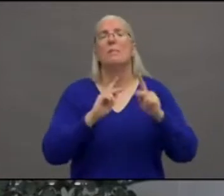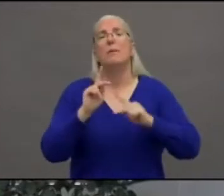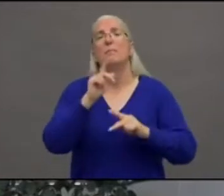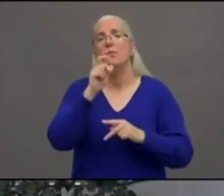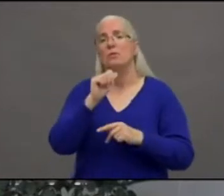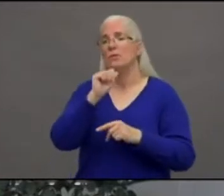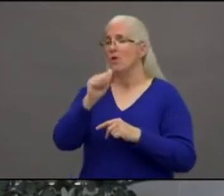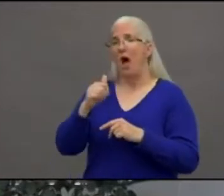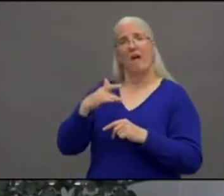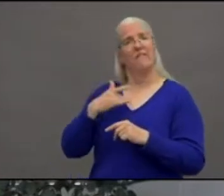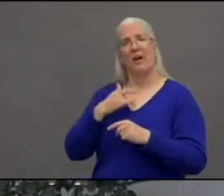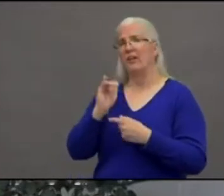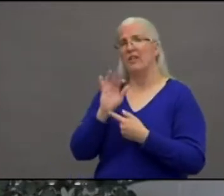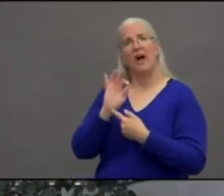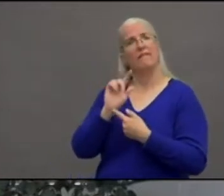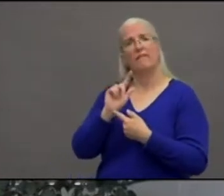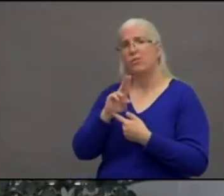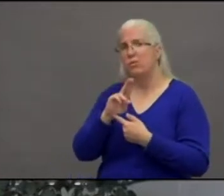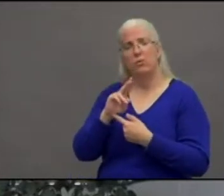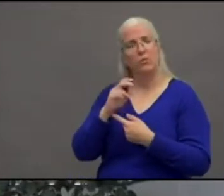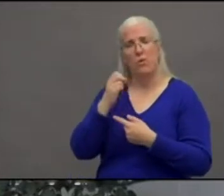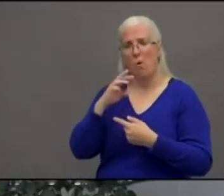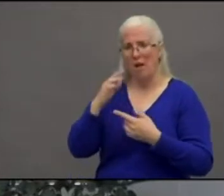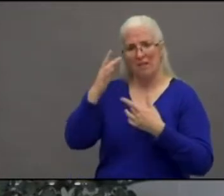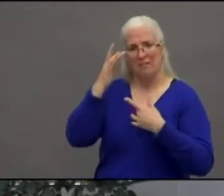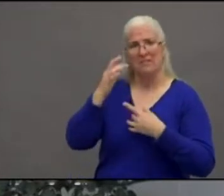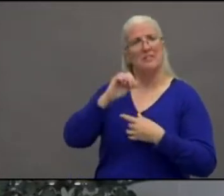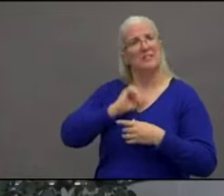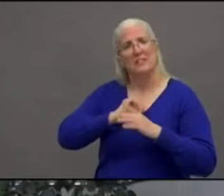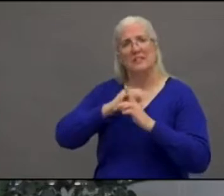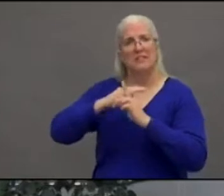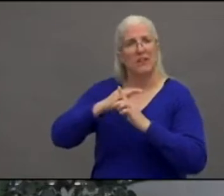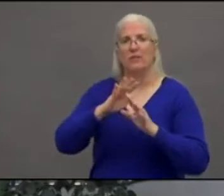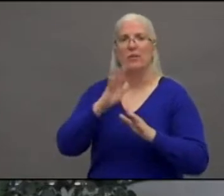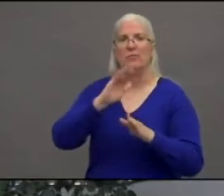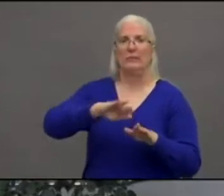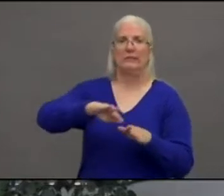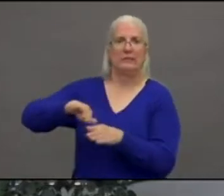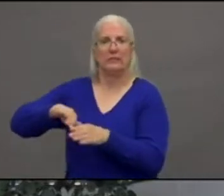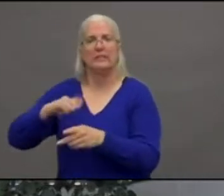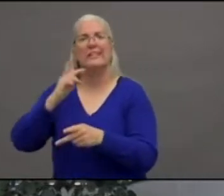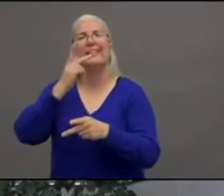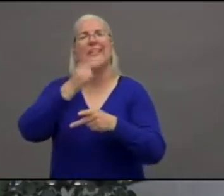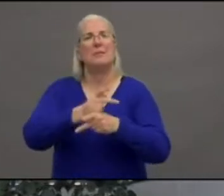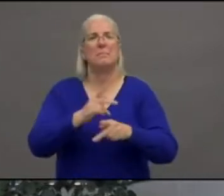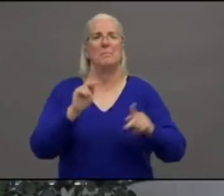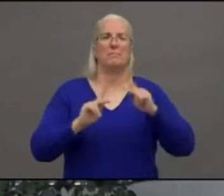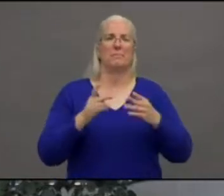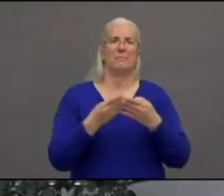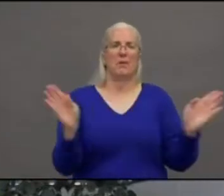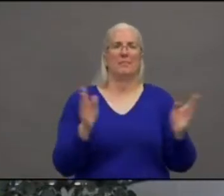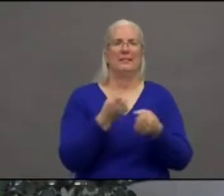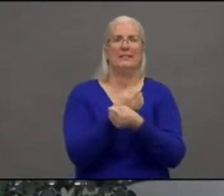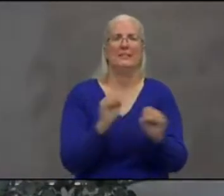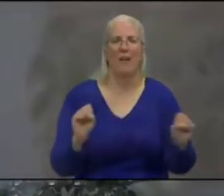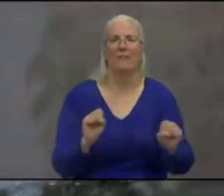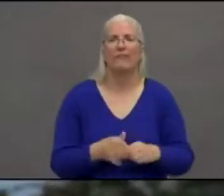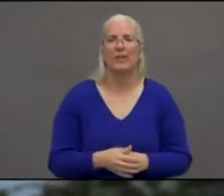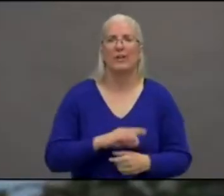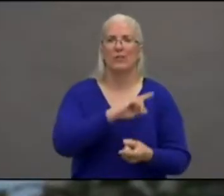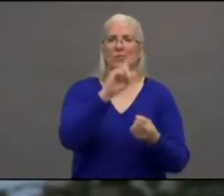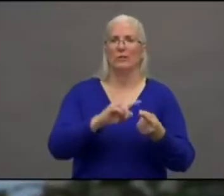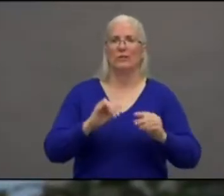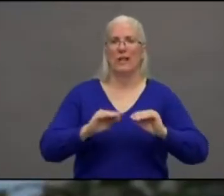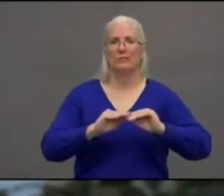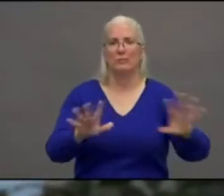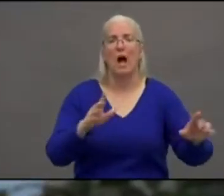area and to help keep them very safe. One of the things you'll notice is the rooms in an emergency